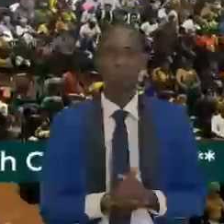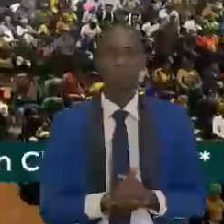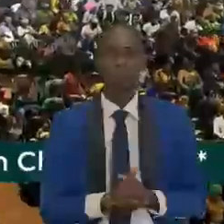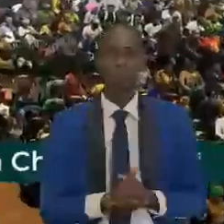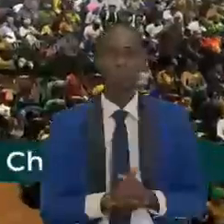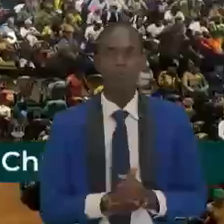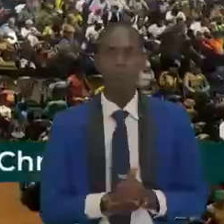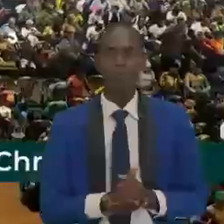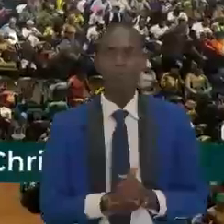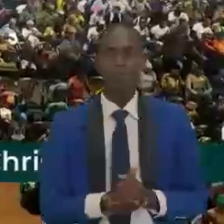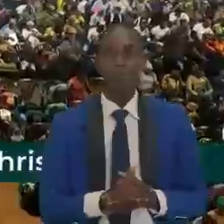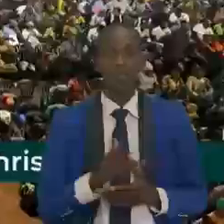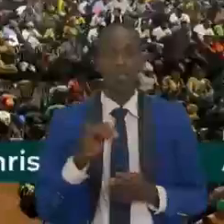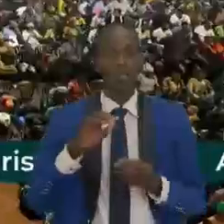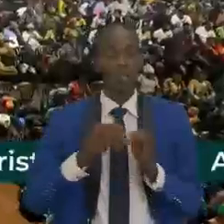The number is on the screen.